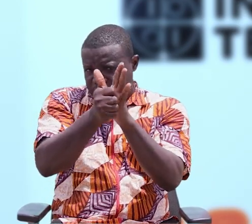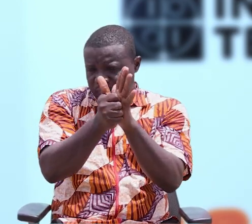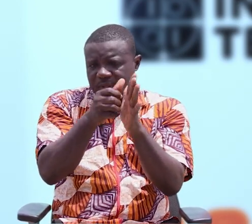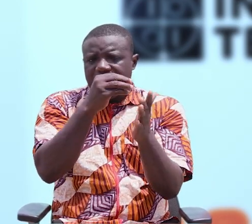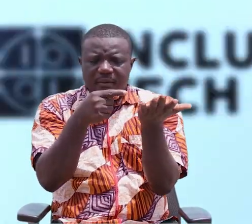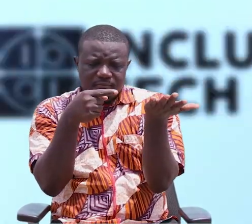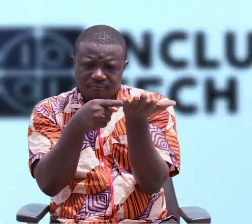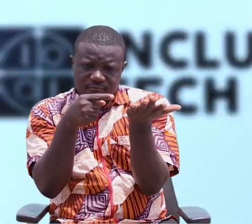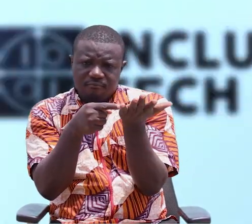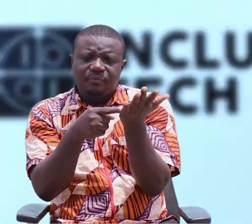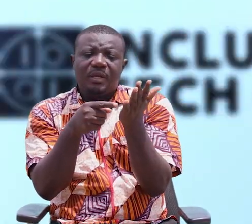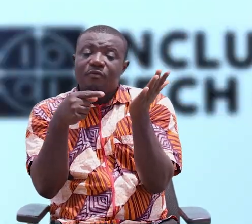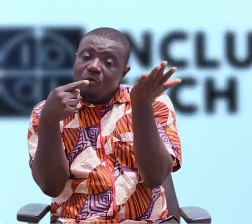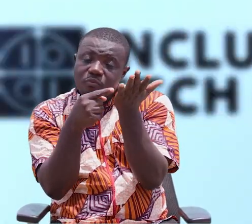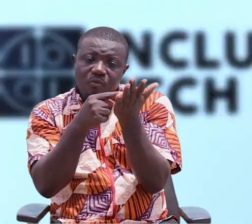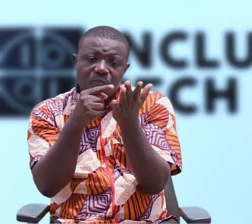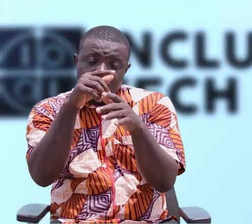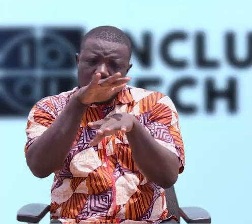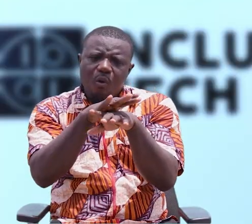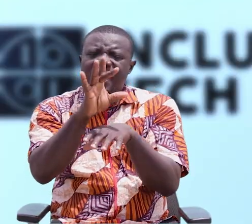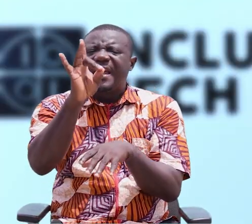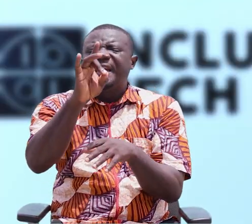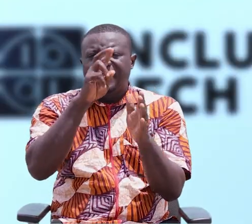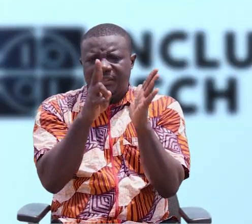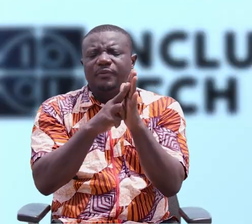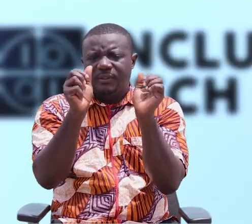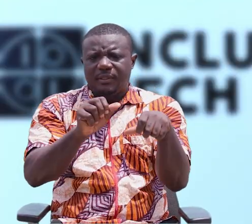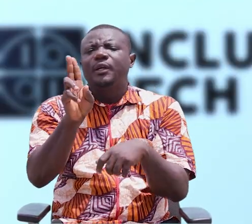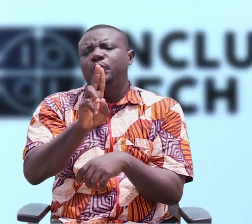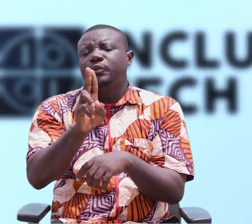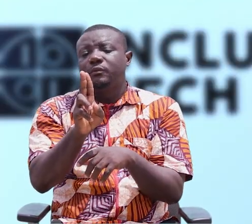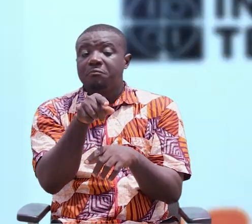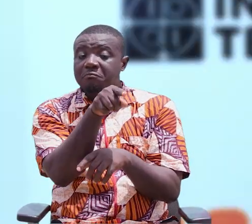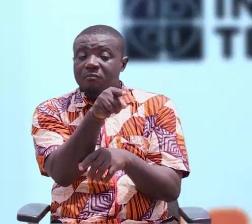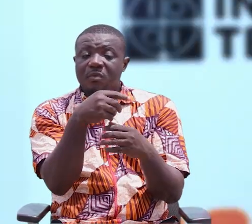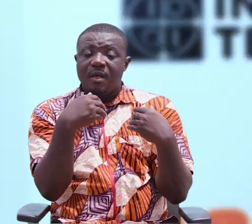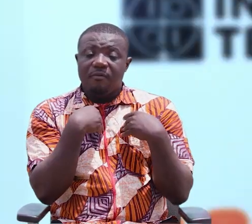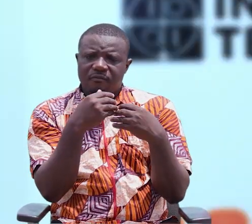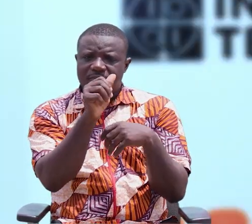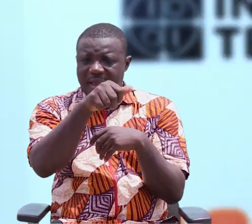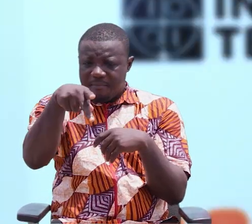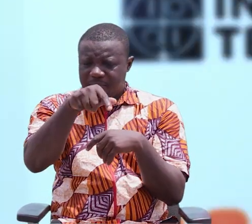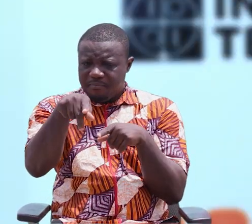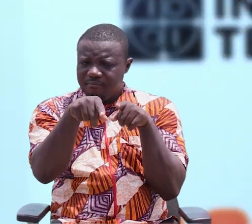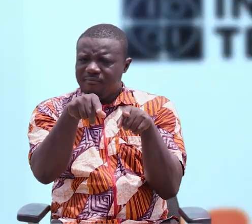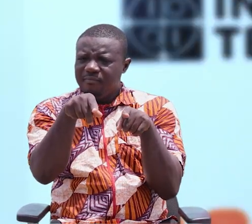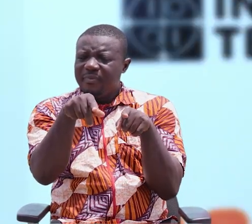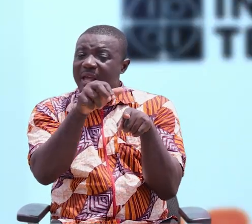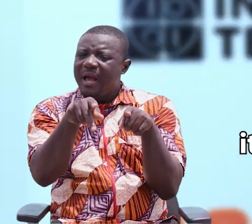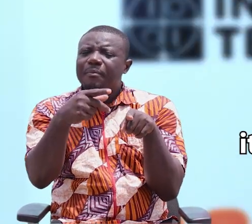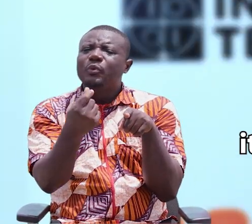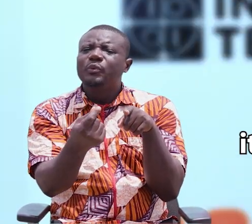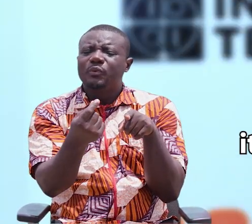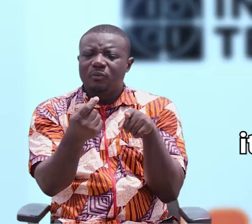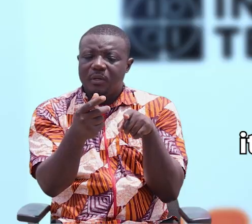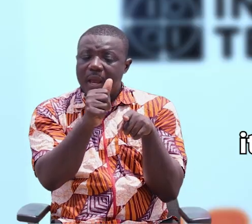other sensors. Once it's charged, it lasts close to 8 hours. That is when it's in use. It comes with the app. So what the app does,